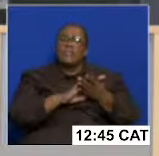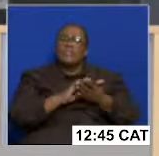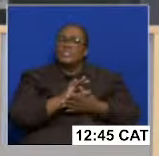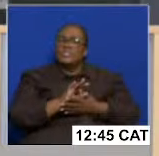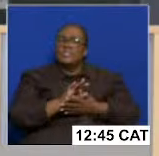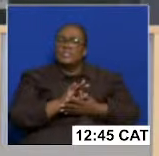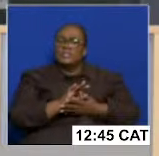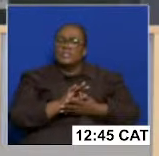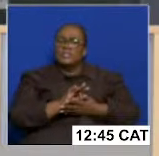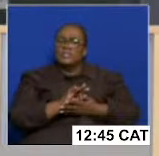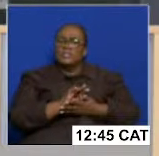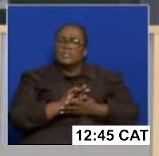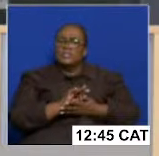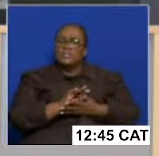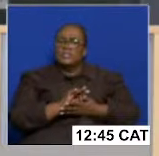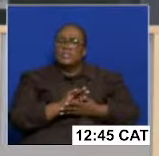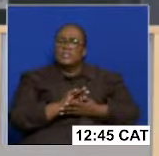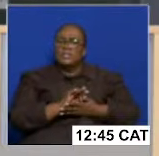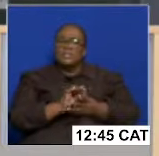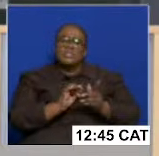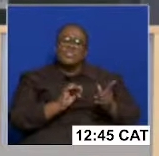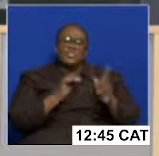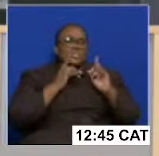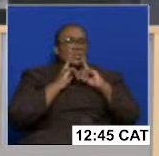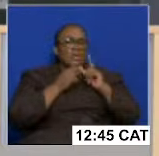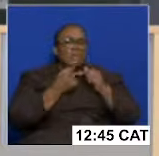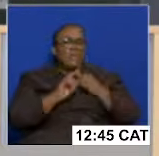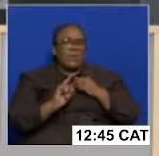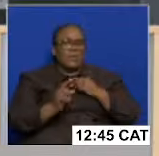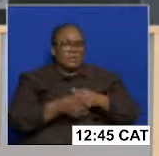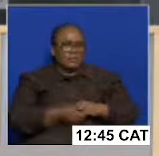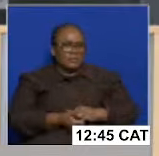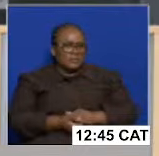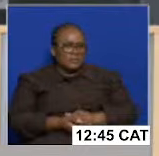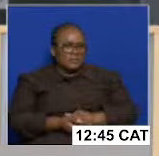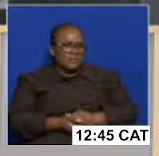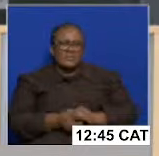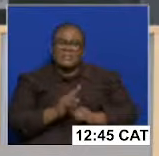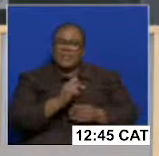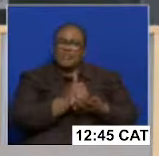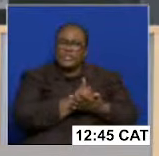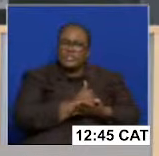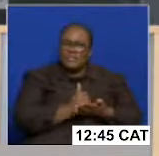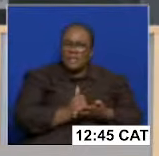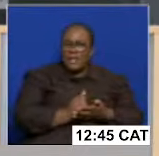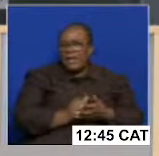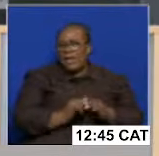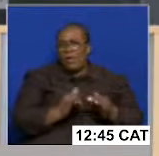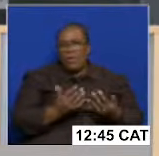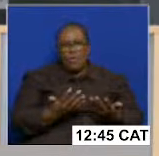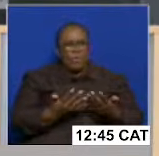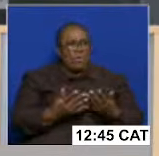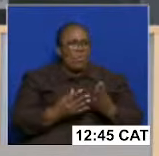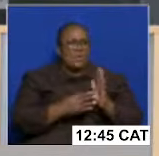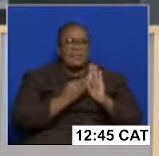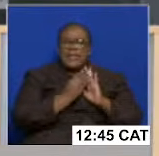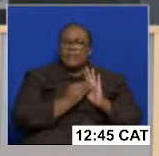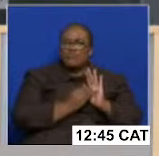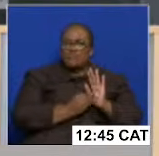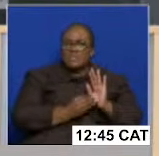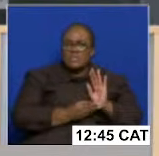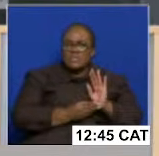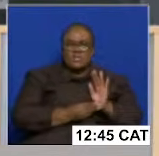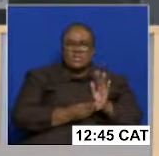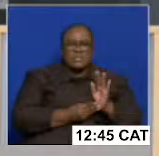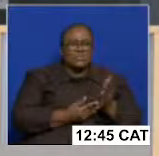Is that the register, or is that what, having an entry in the register? What exactly do you think,